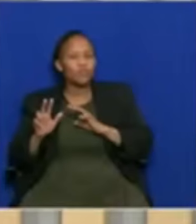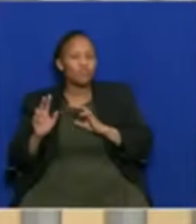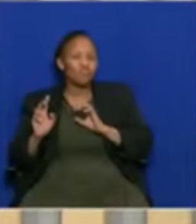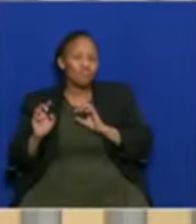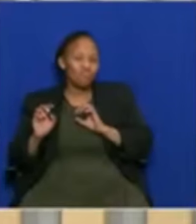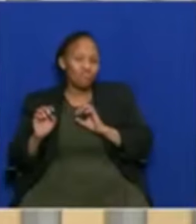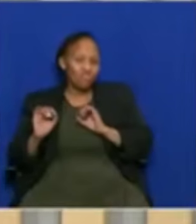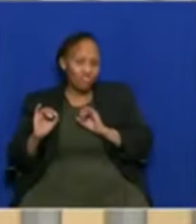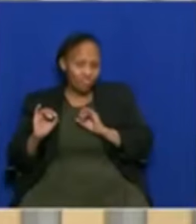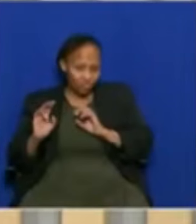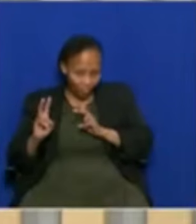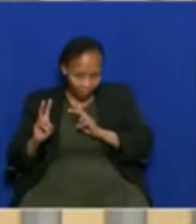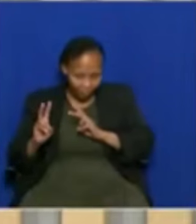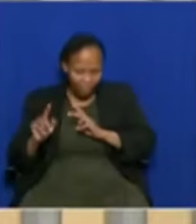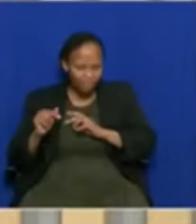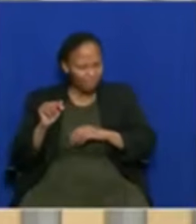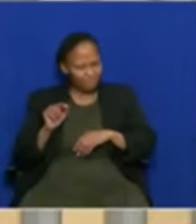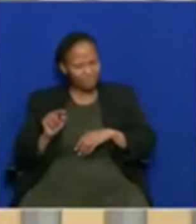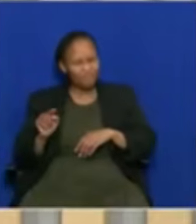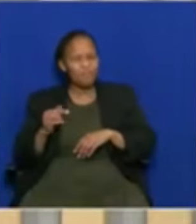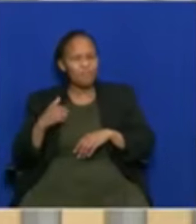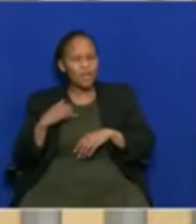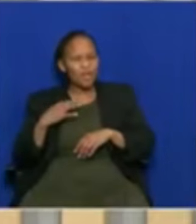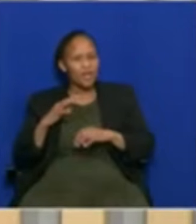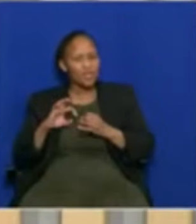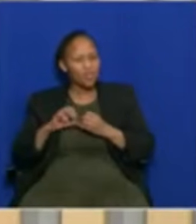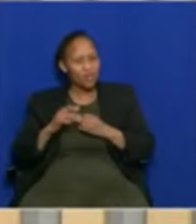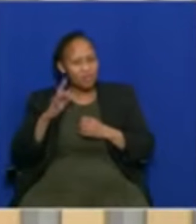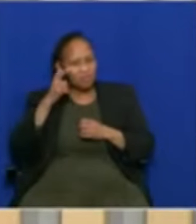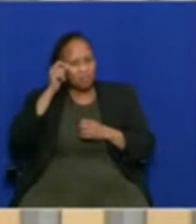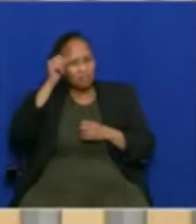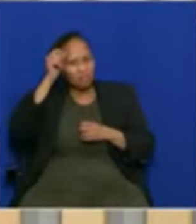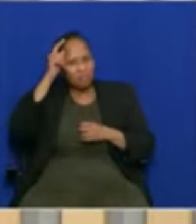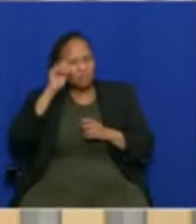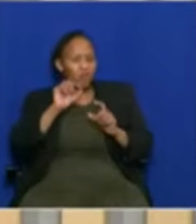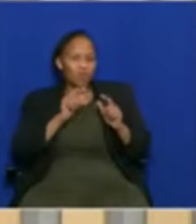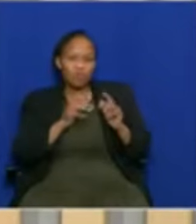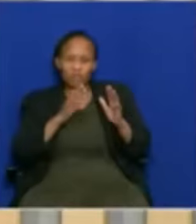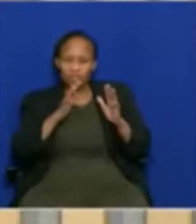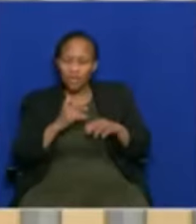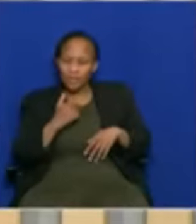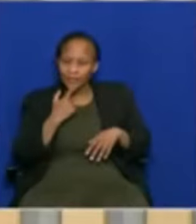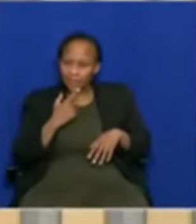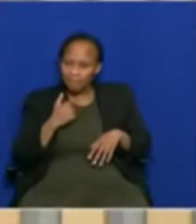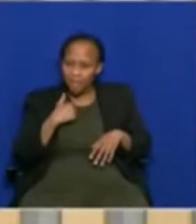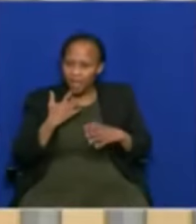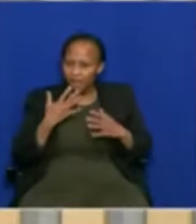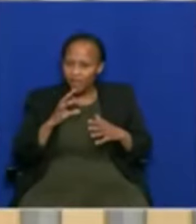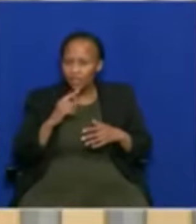where Commissioner draws that I mentioned Mukwele.